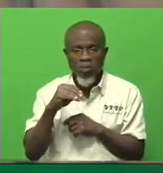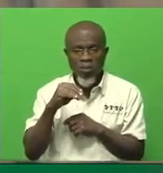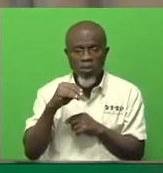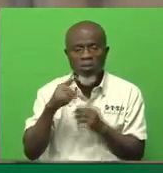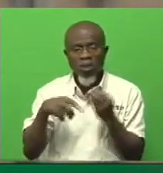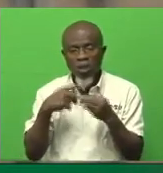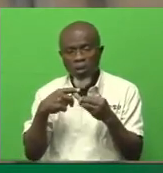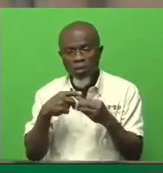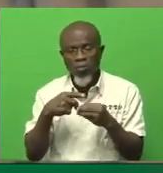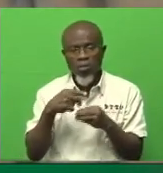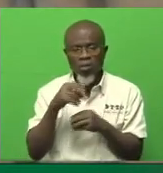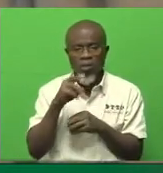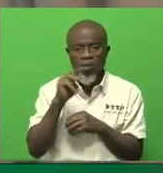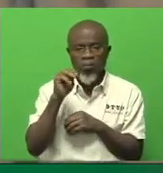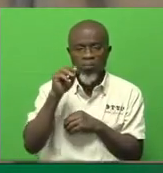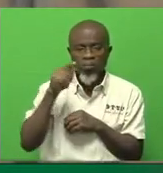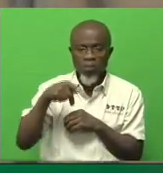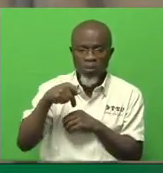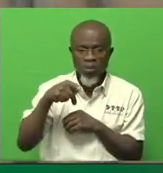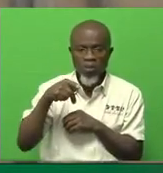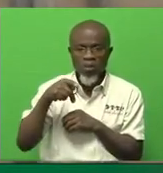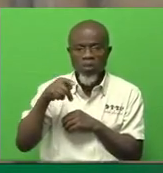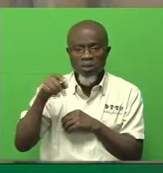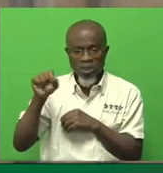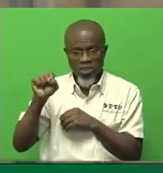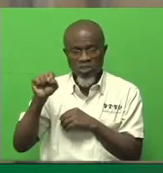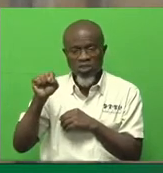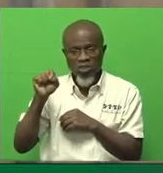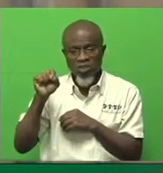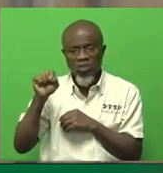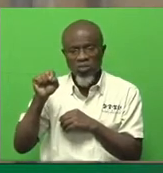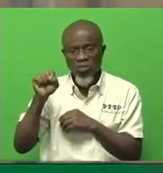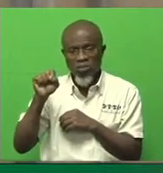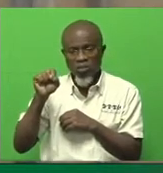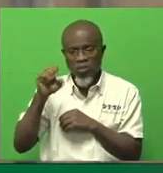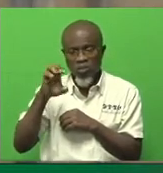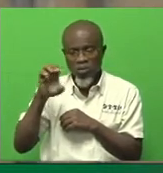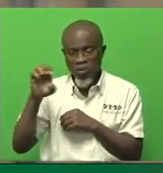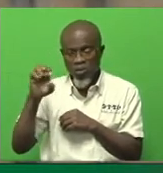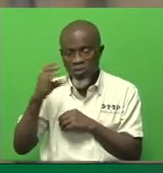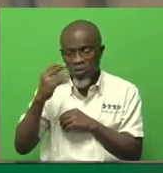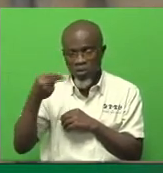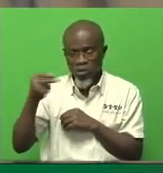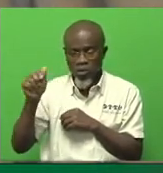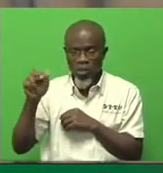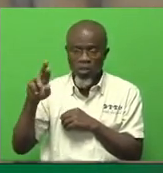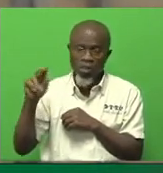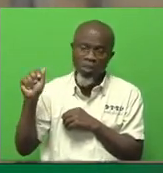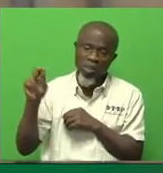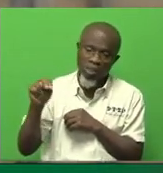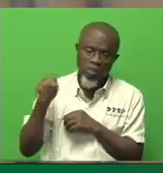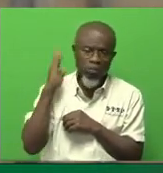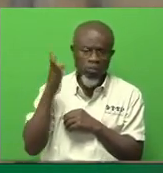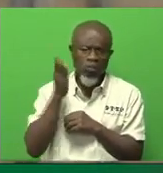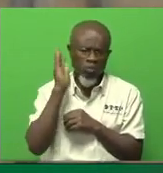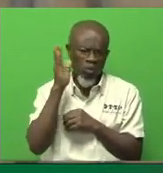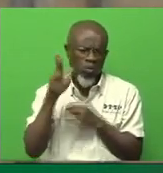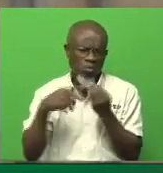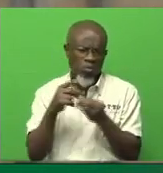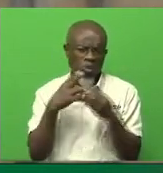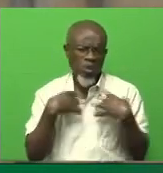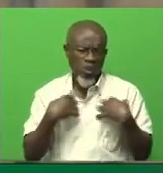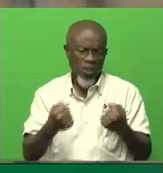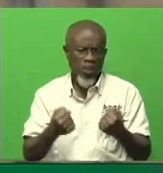and MPC children you are going to talk on health so we are taking a life course approach to diabetes via an idb